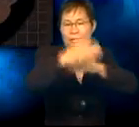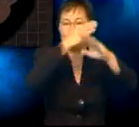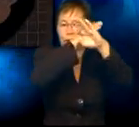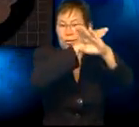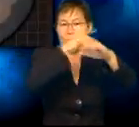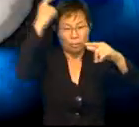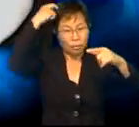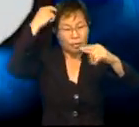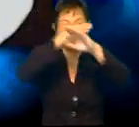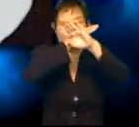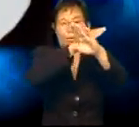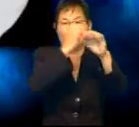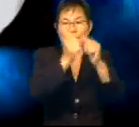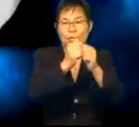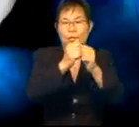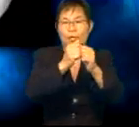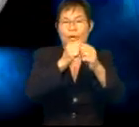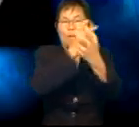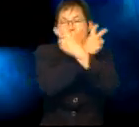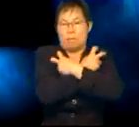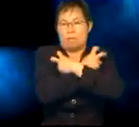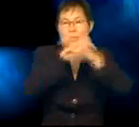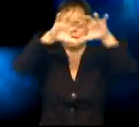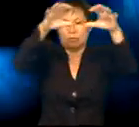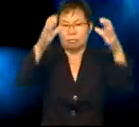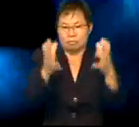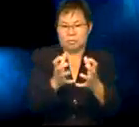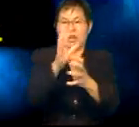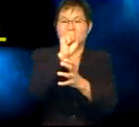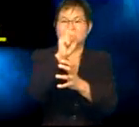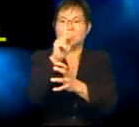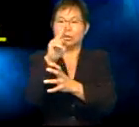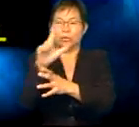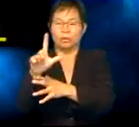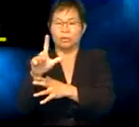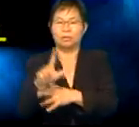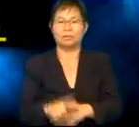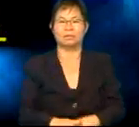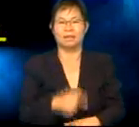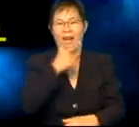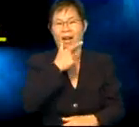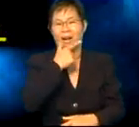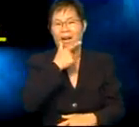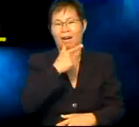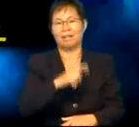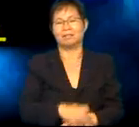Your brain is protected by a bony shell. We call this the skull.